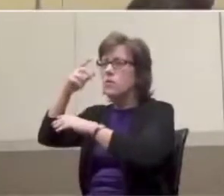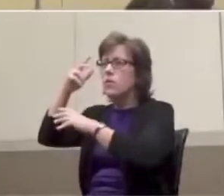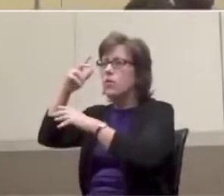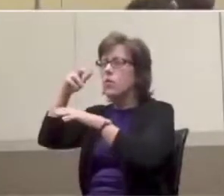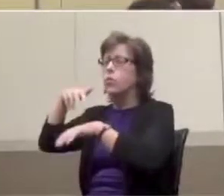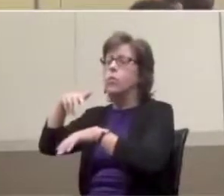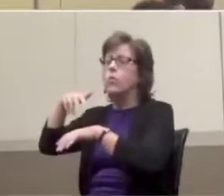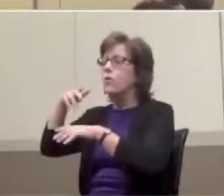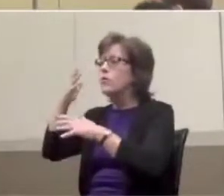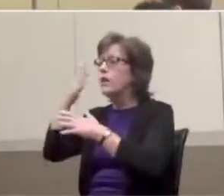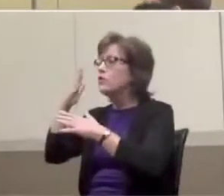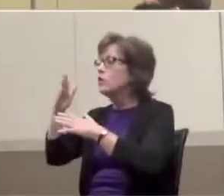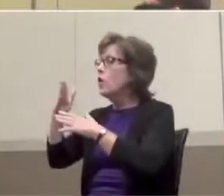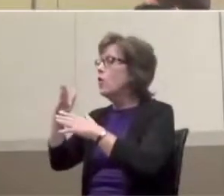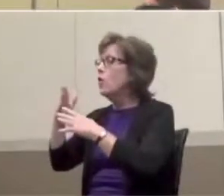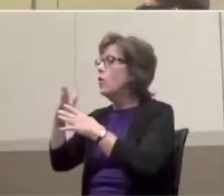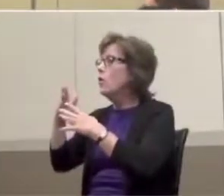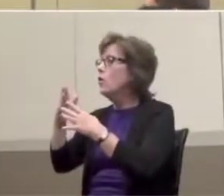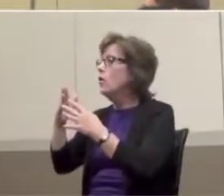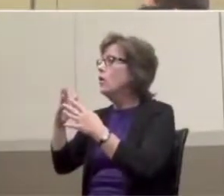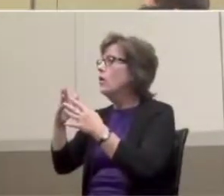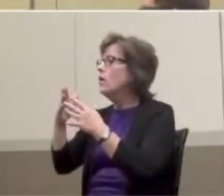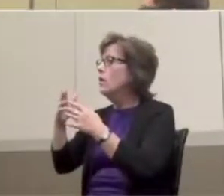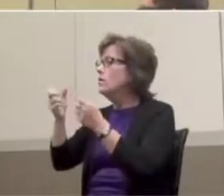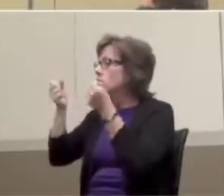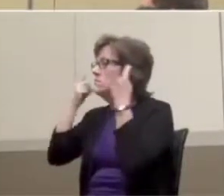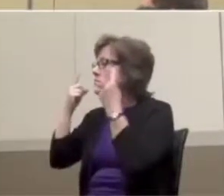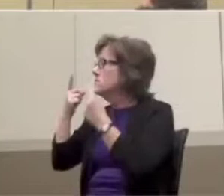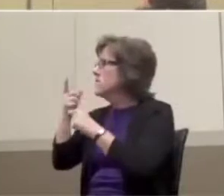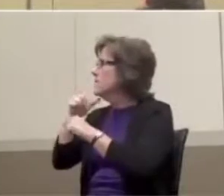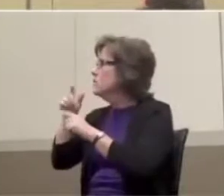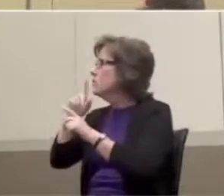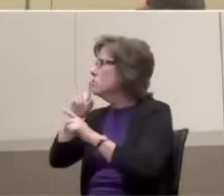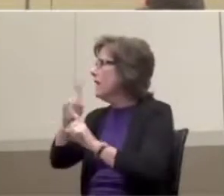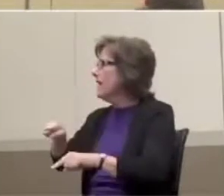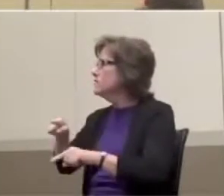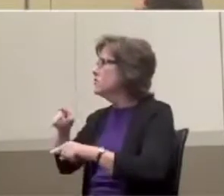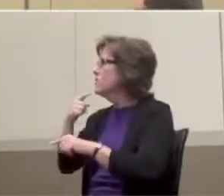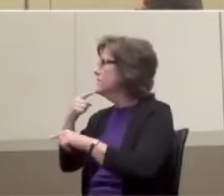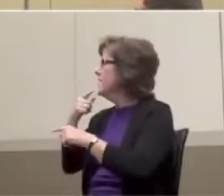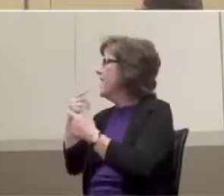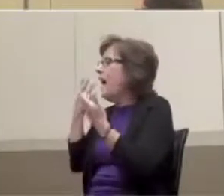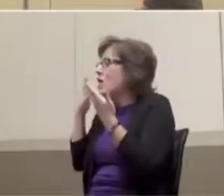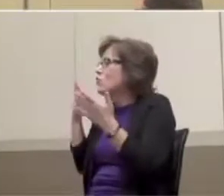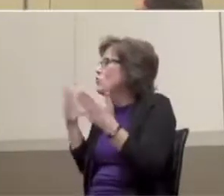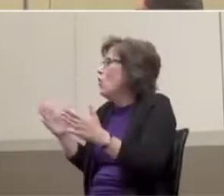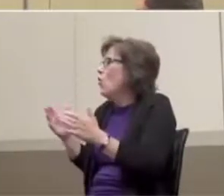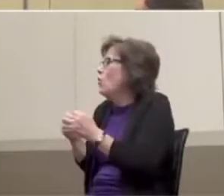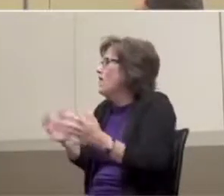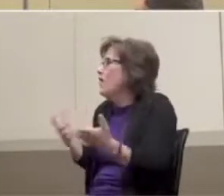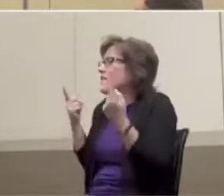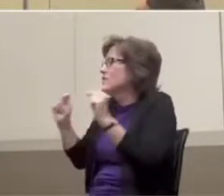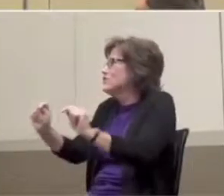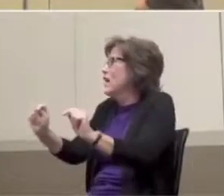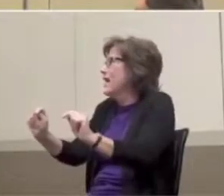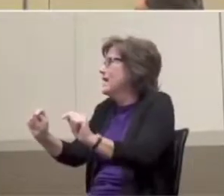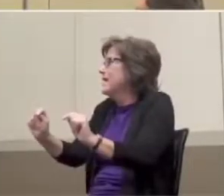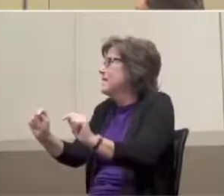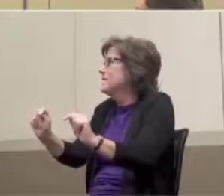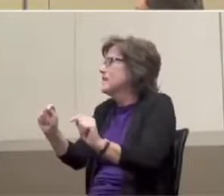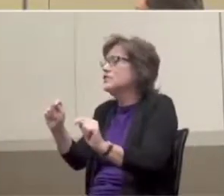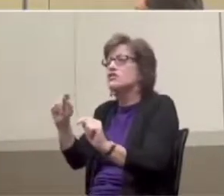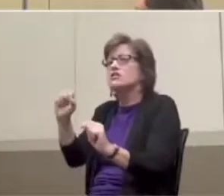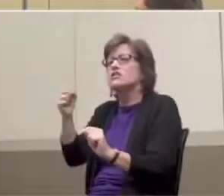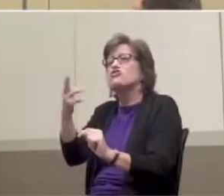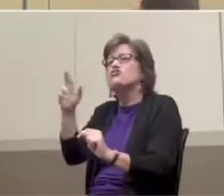just completely don't answer or say, I don't know, without even trying. That's a good